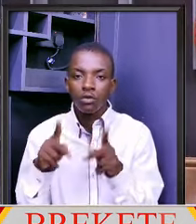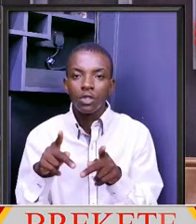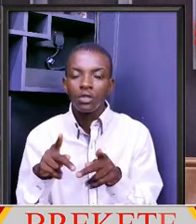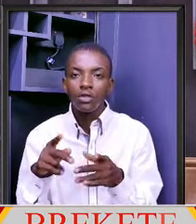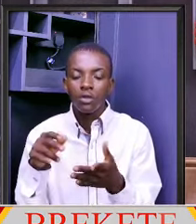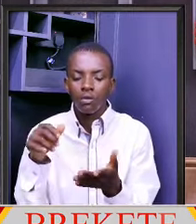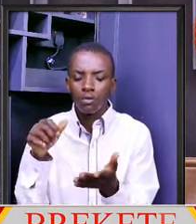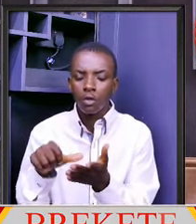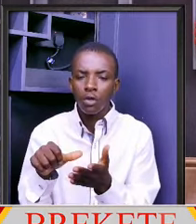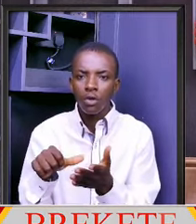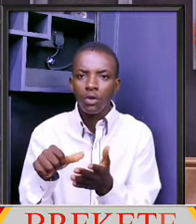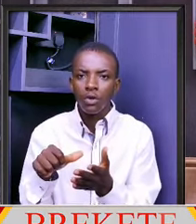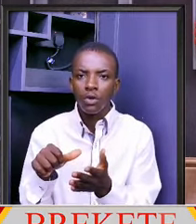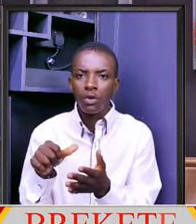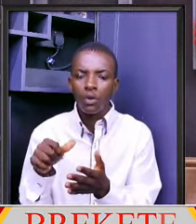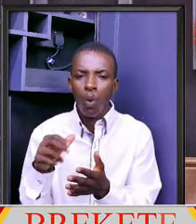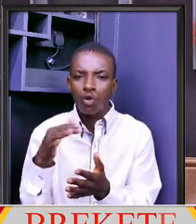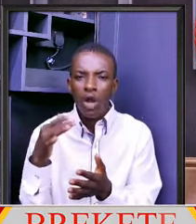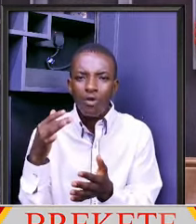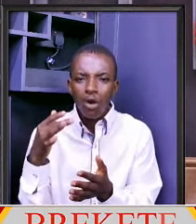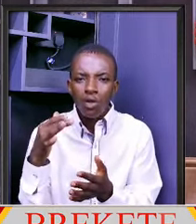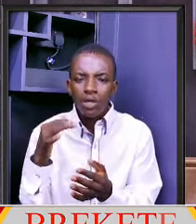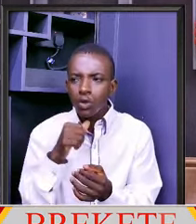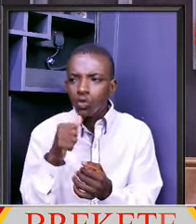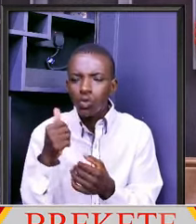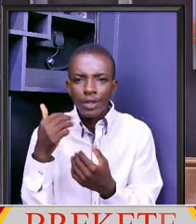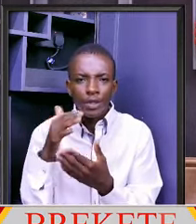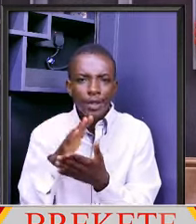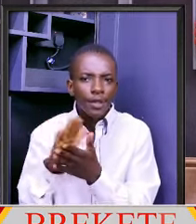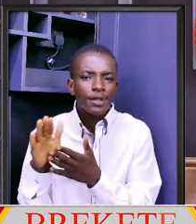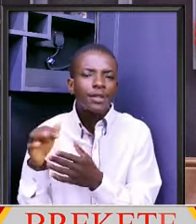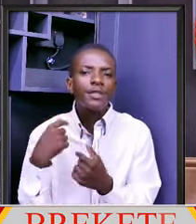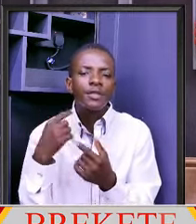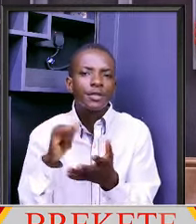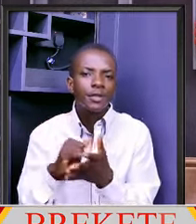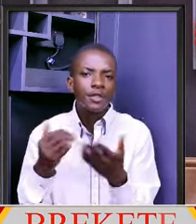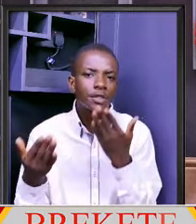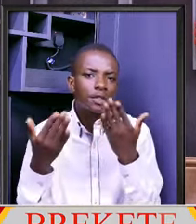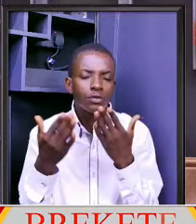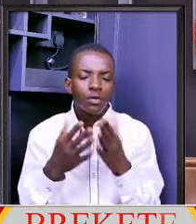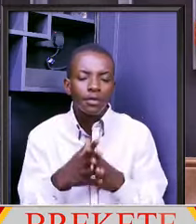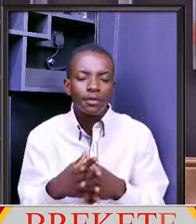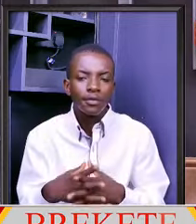you go just press the thing, you go to me. Then they go testing a network.